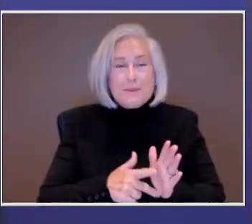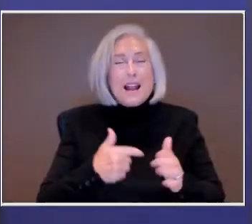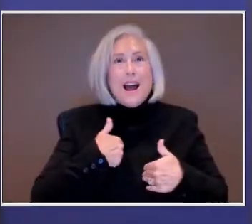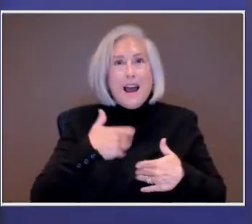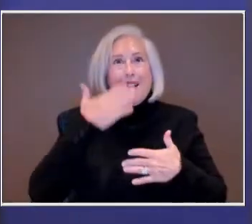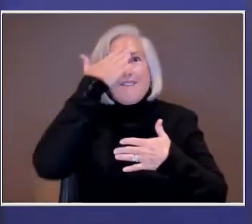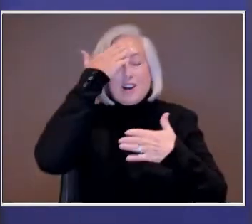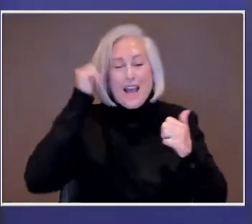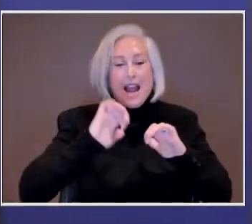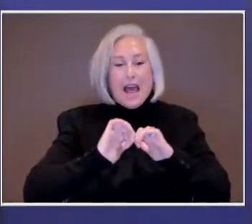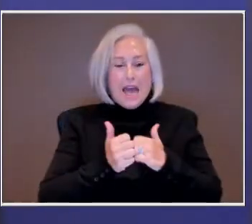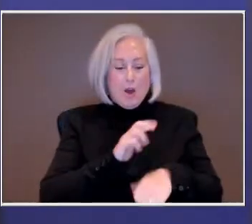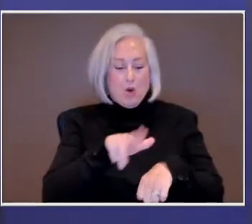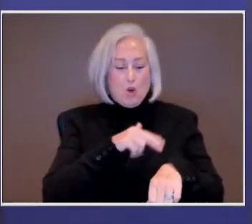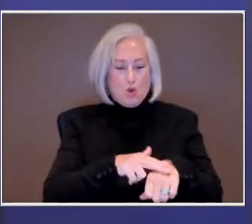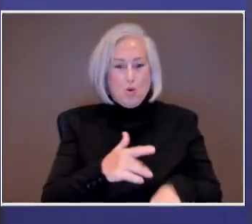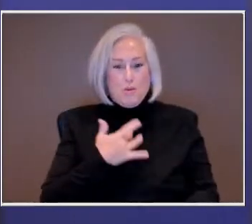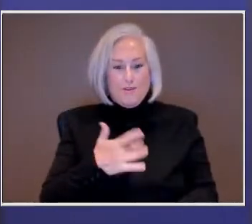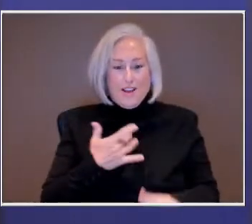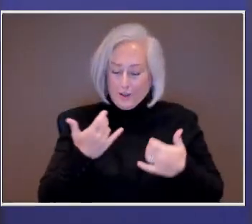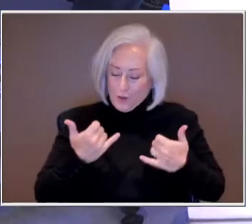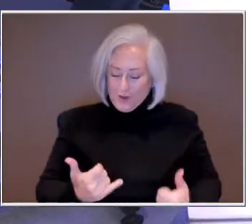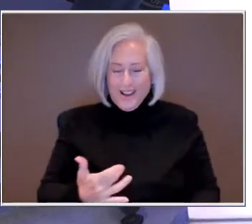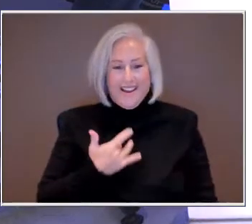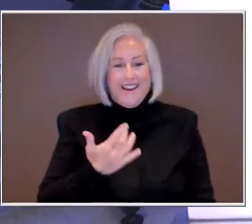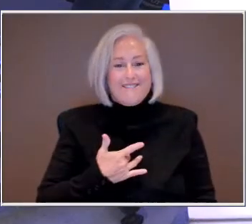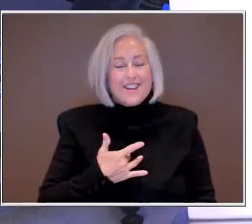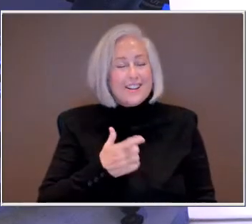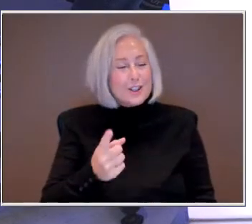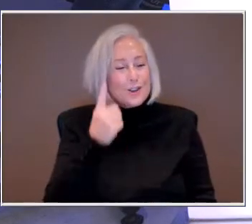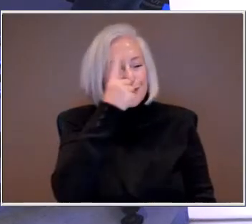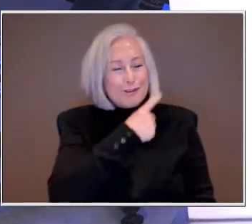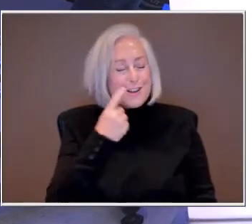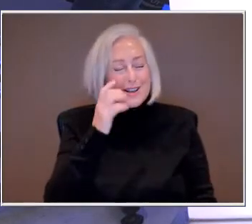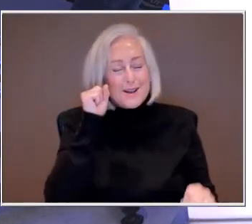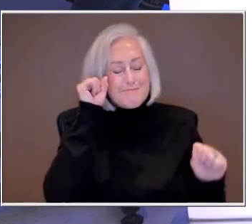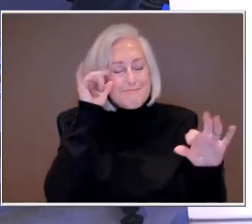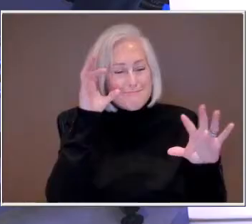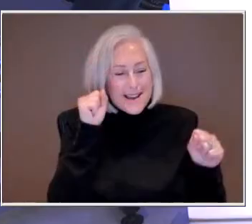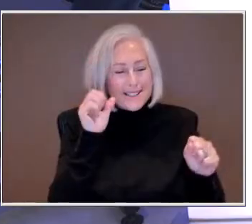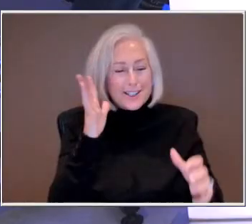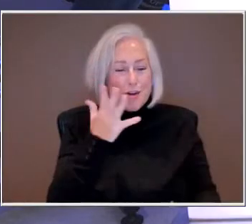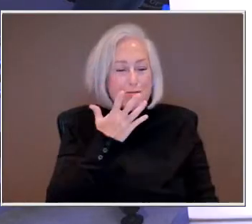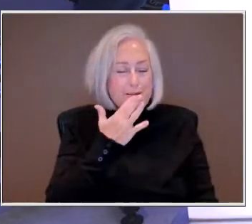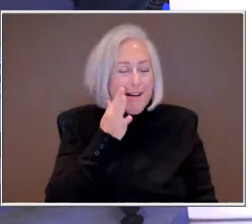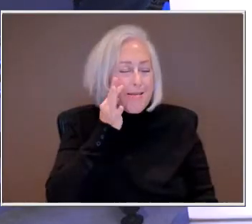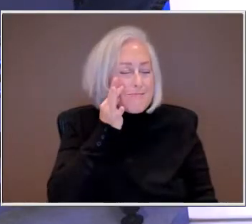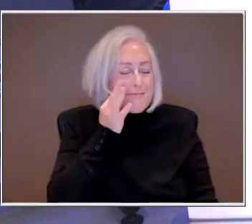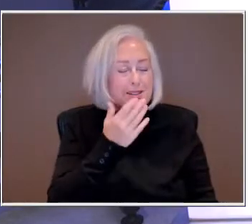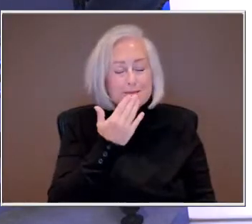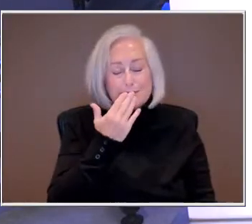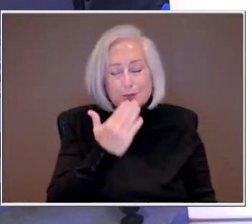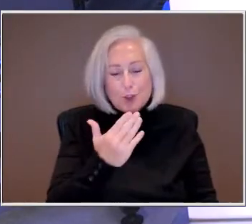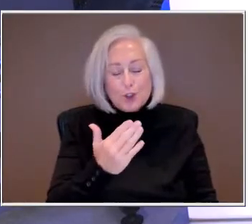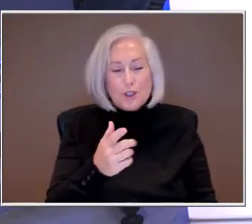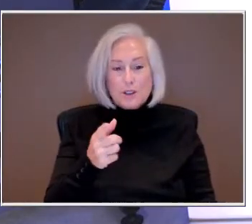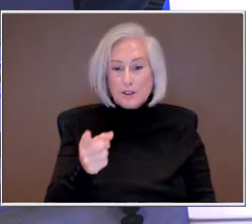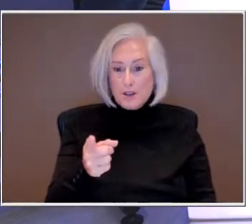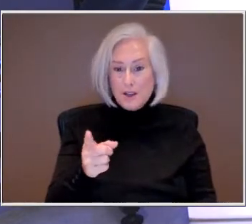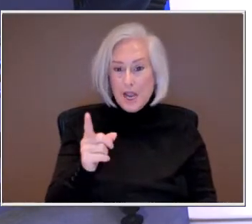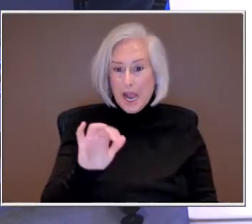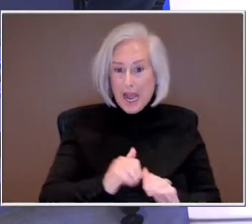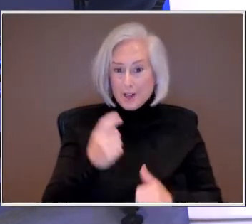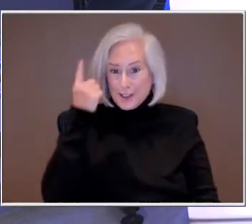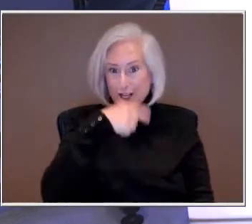felt, and I feel like that today. You look incredible. Thank you. Your color looks fantastic. Thank you. How does he look compared to when you first saw him, Dr.